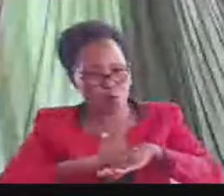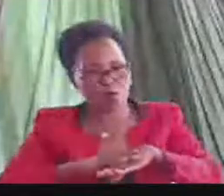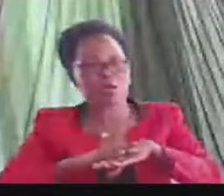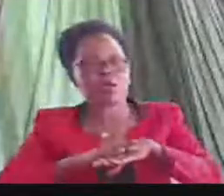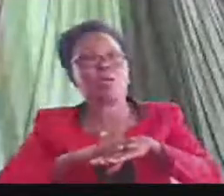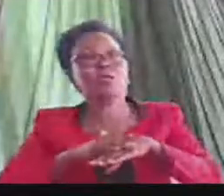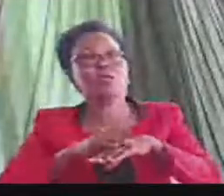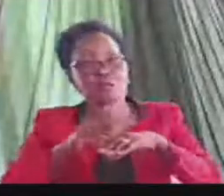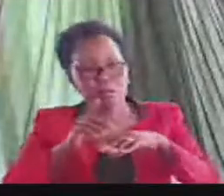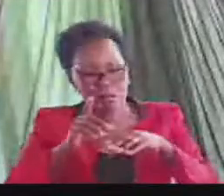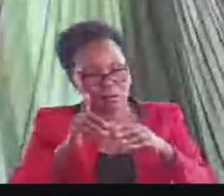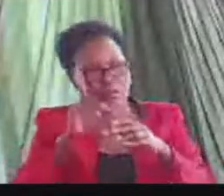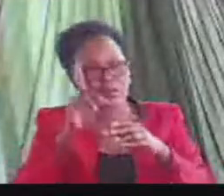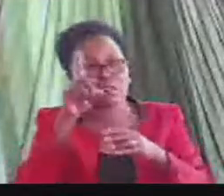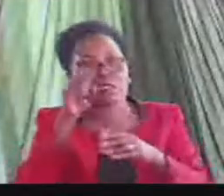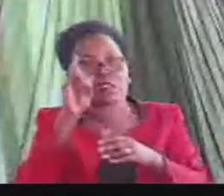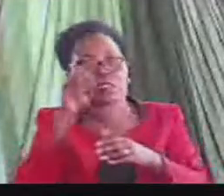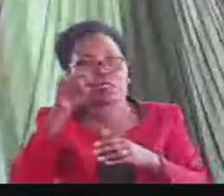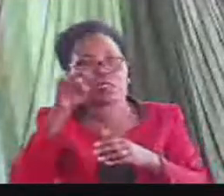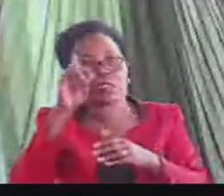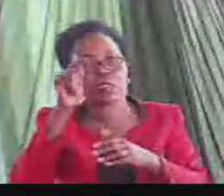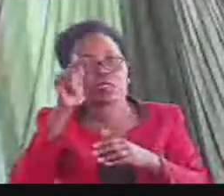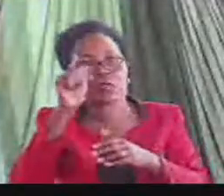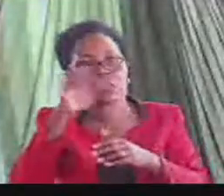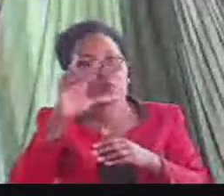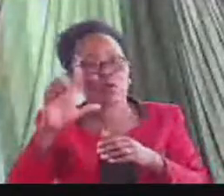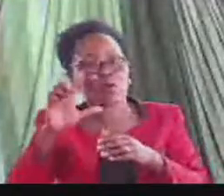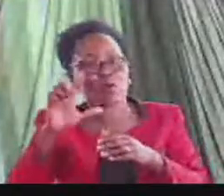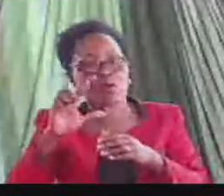the institution and of course the public at large?